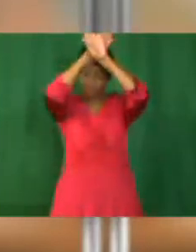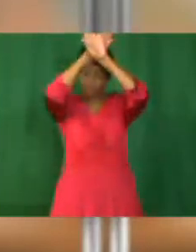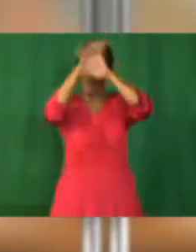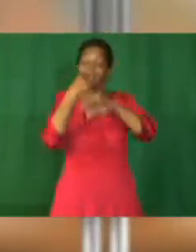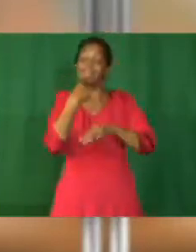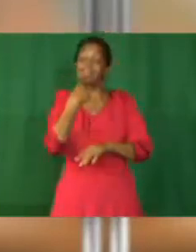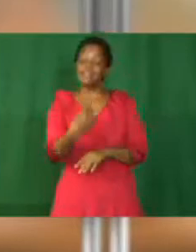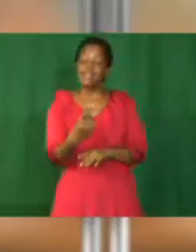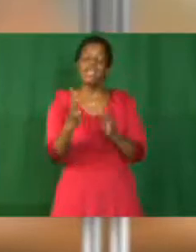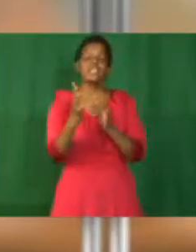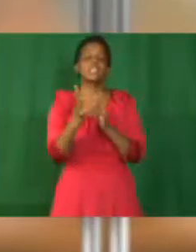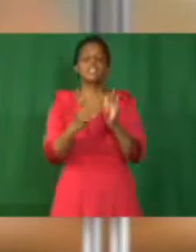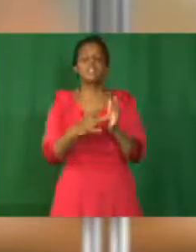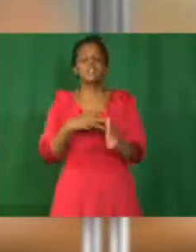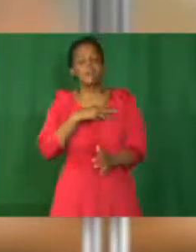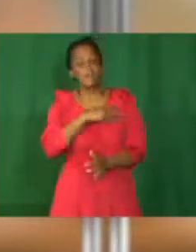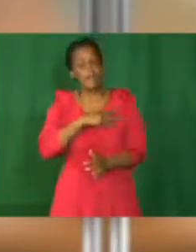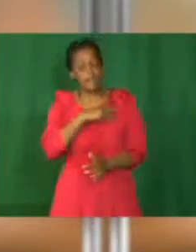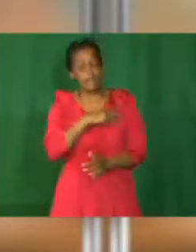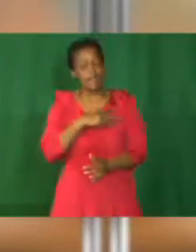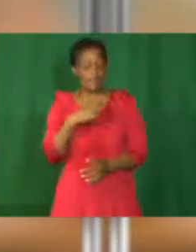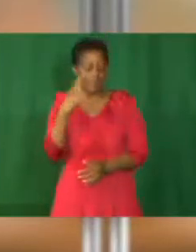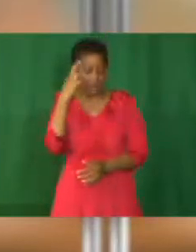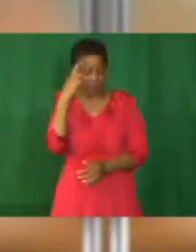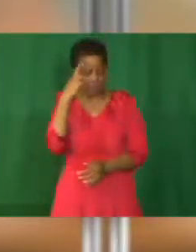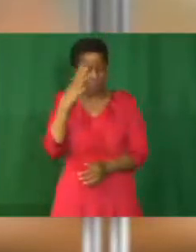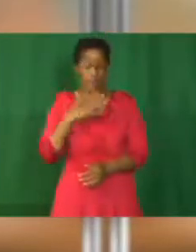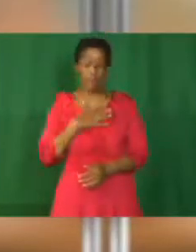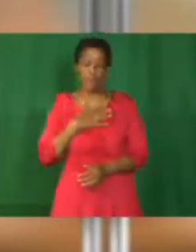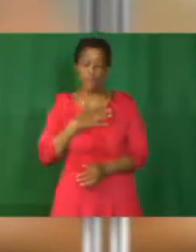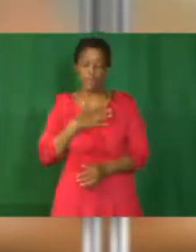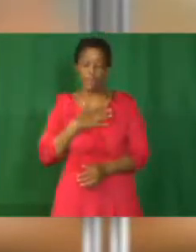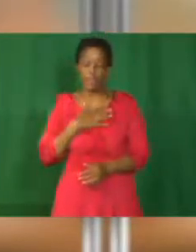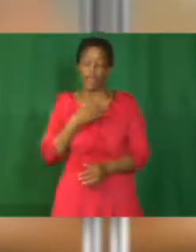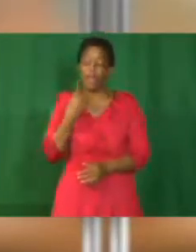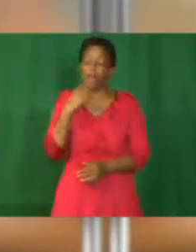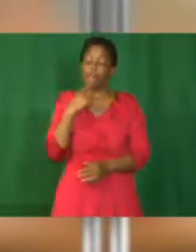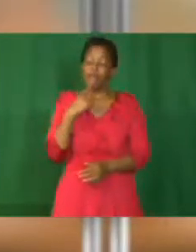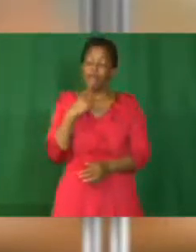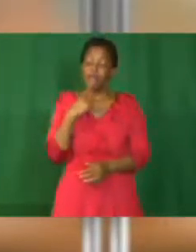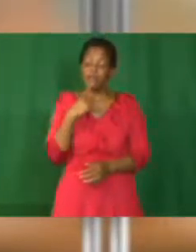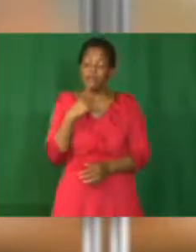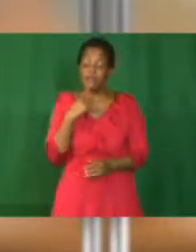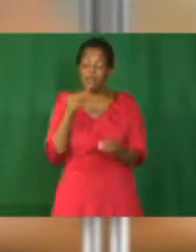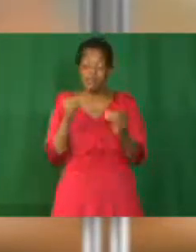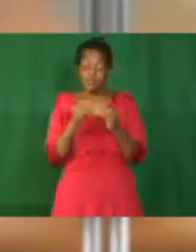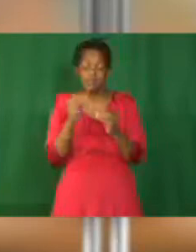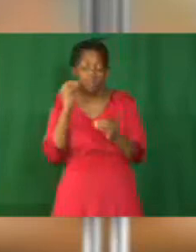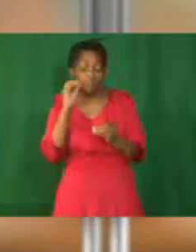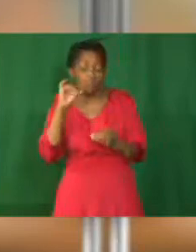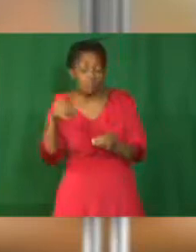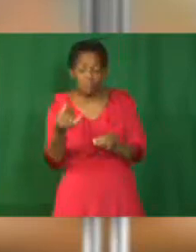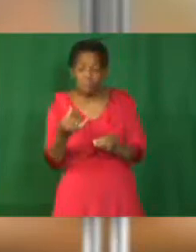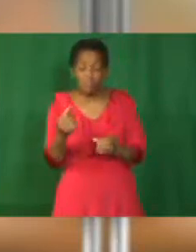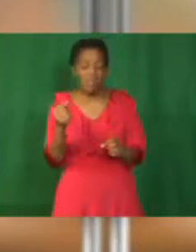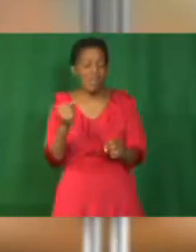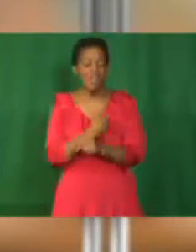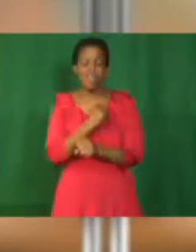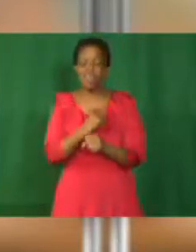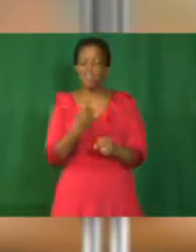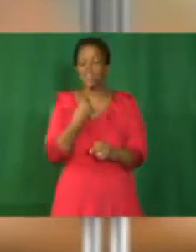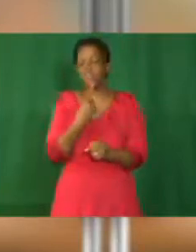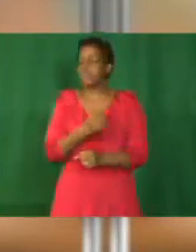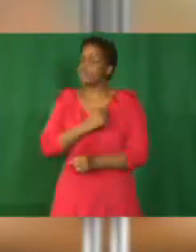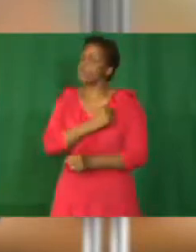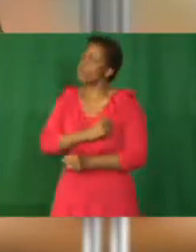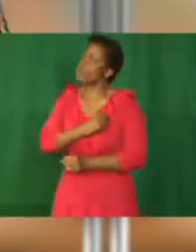repentance. But Judas Iscariot never repented. So probably that is why he died a painful